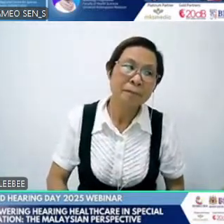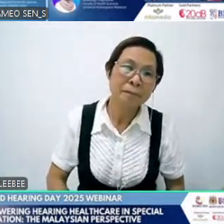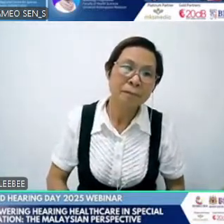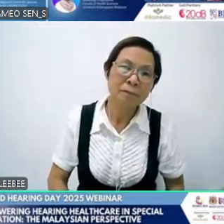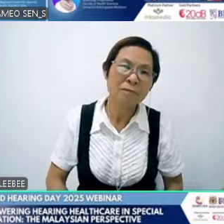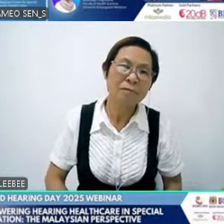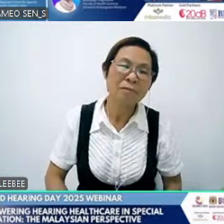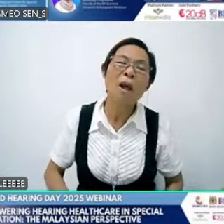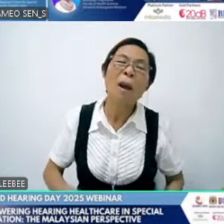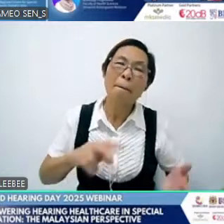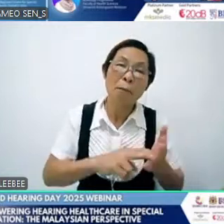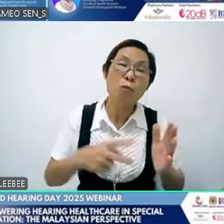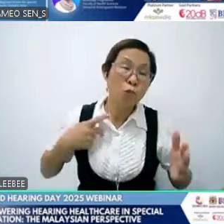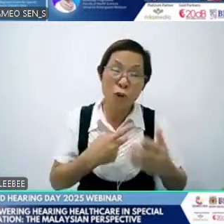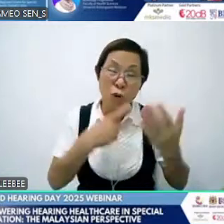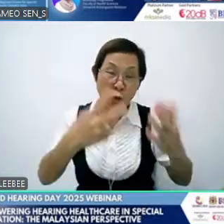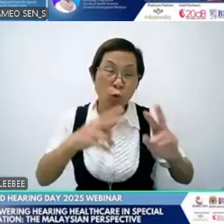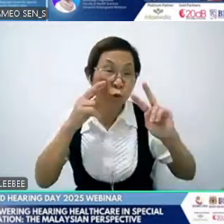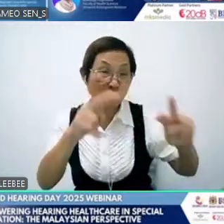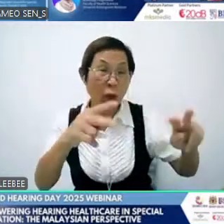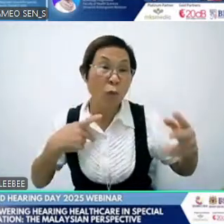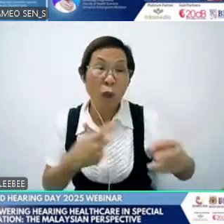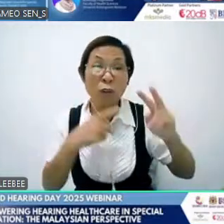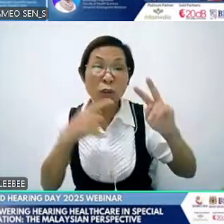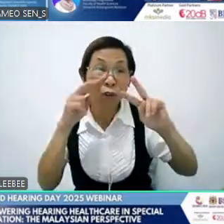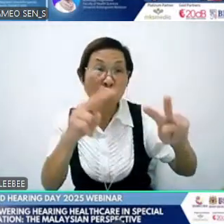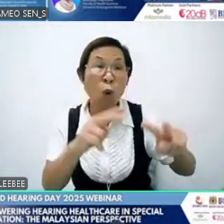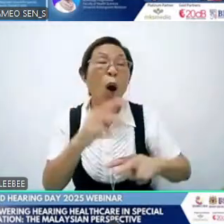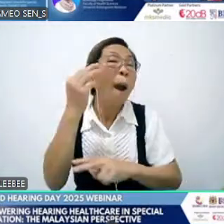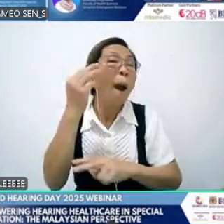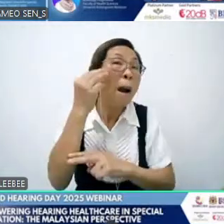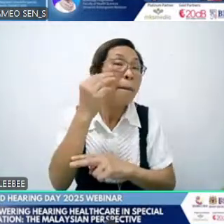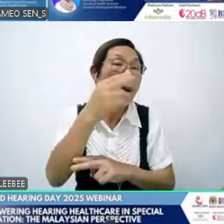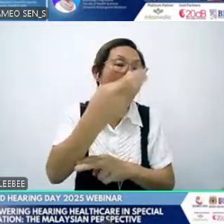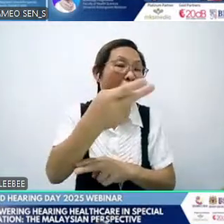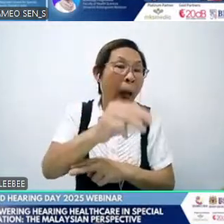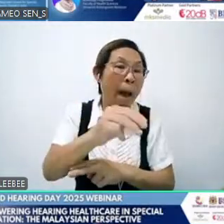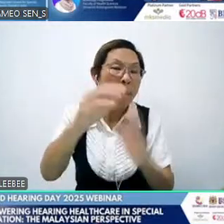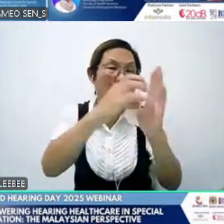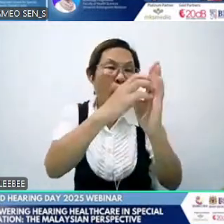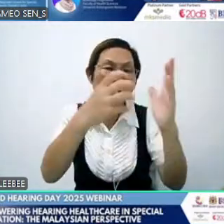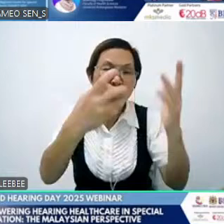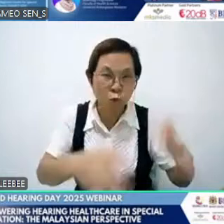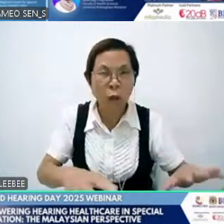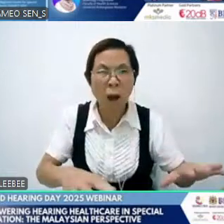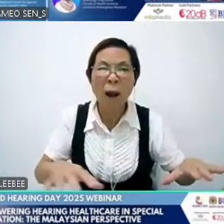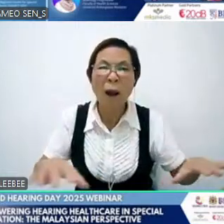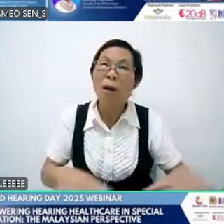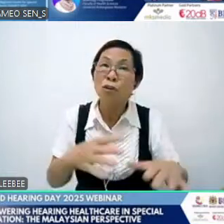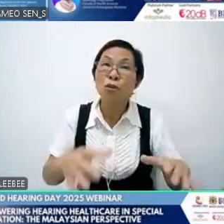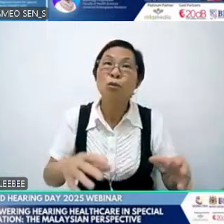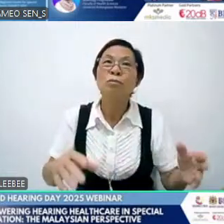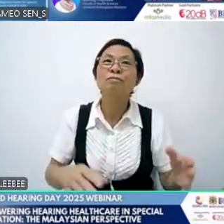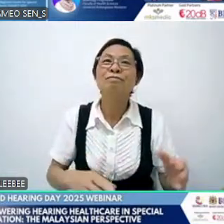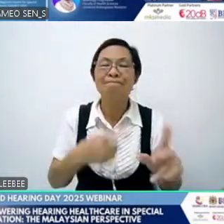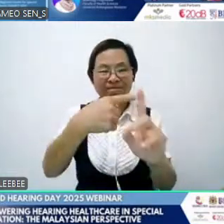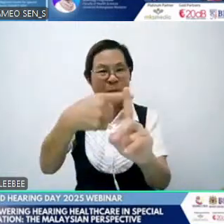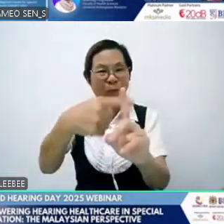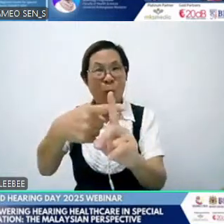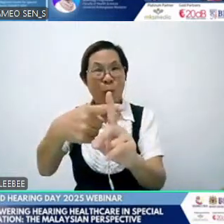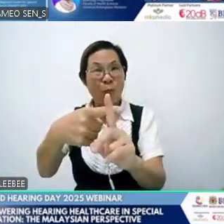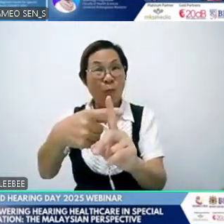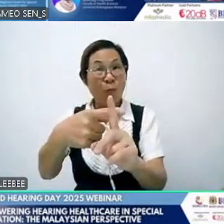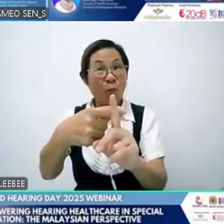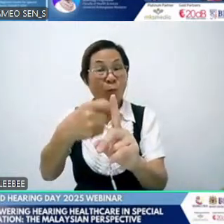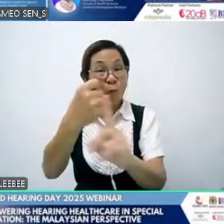So we have seen how the Malay Ham module has made a positive impact, helping